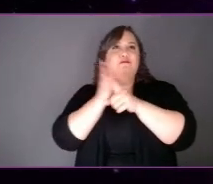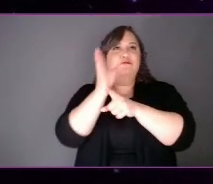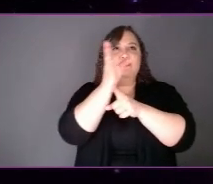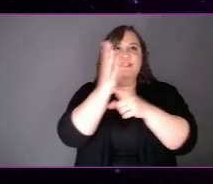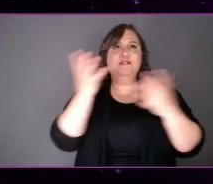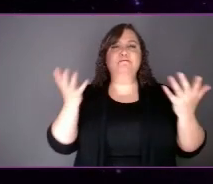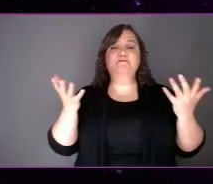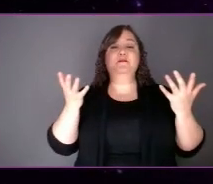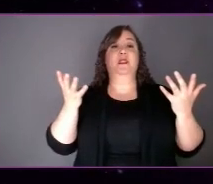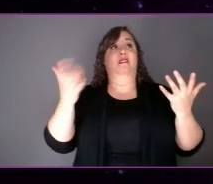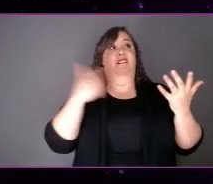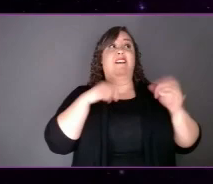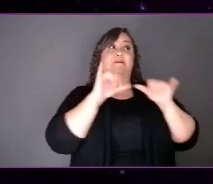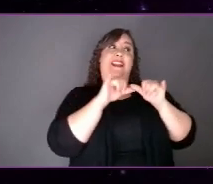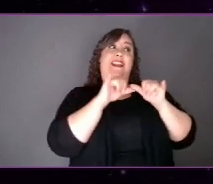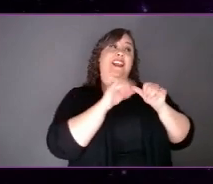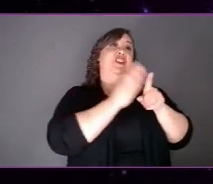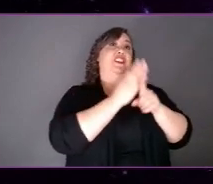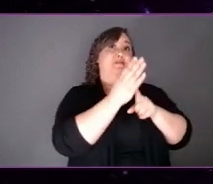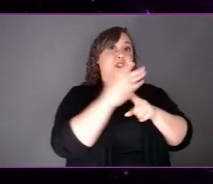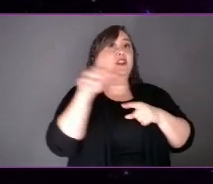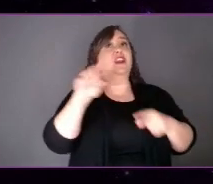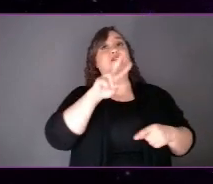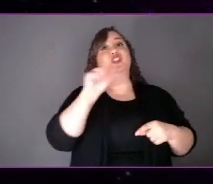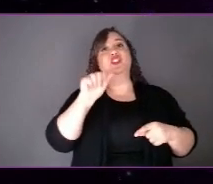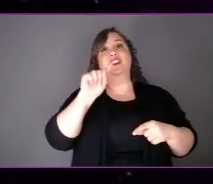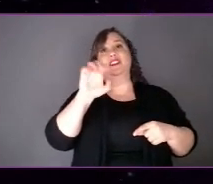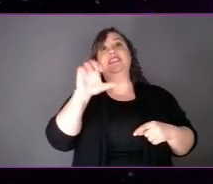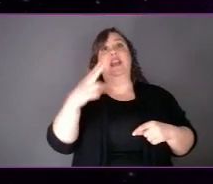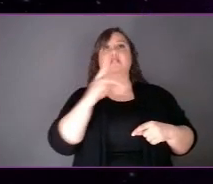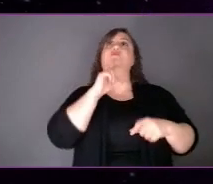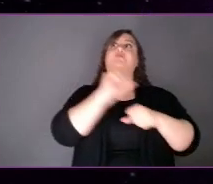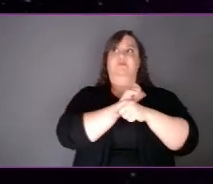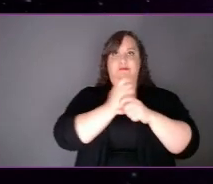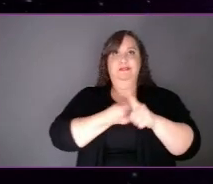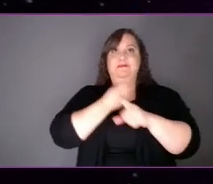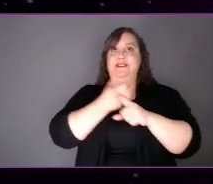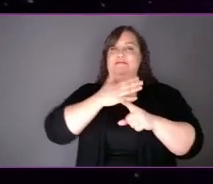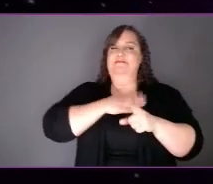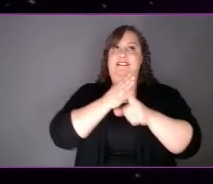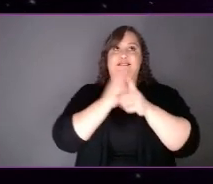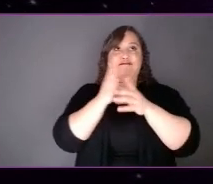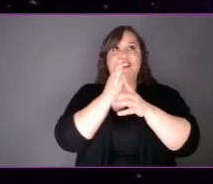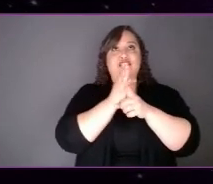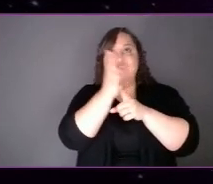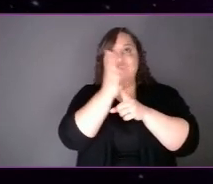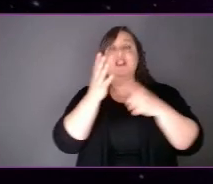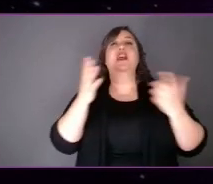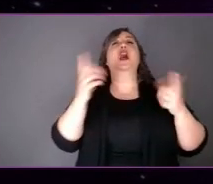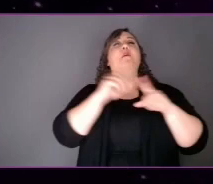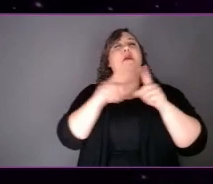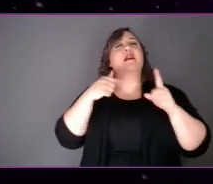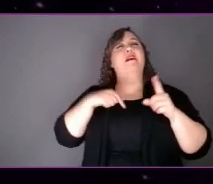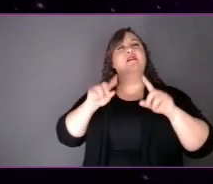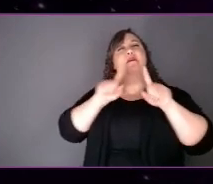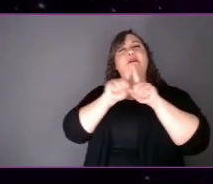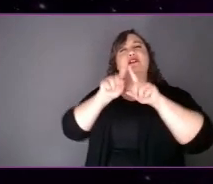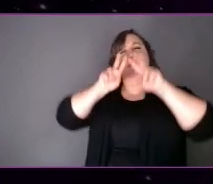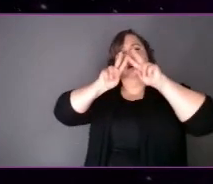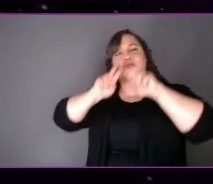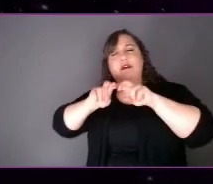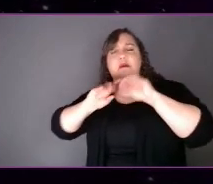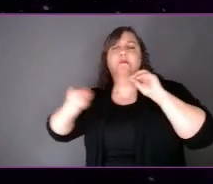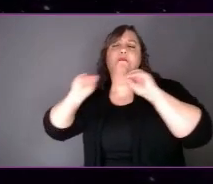an engineering major at Virginia Tech, but I am now even looking more so into the environmental sciences through the